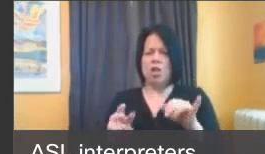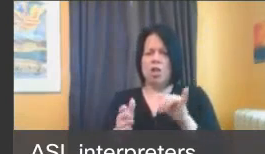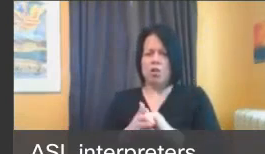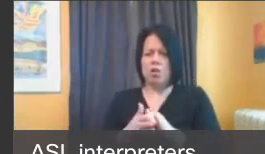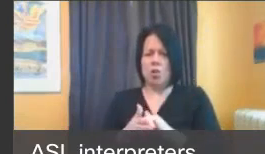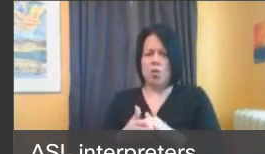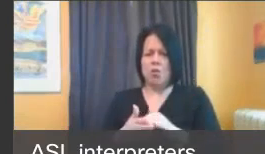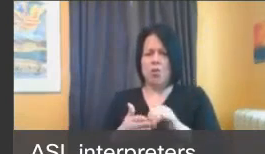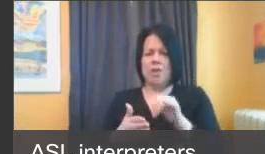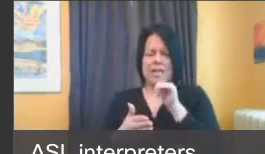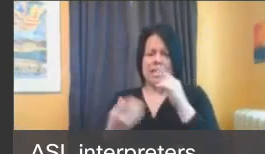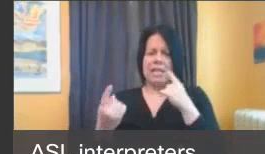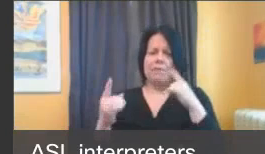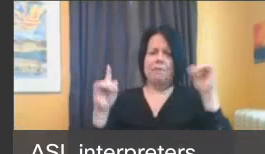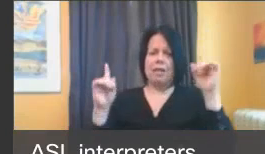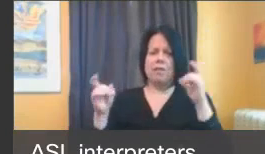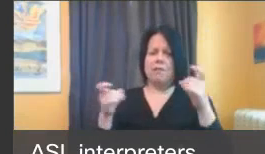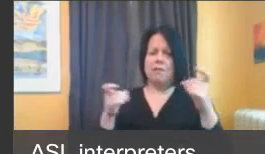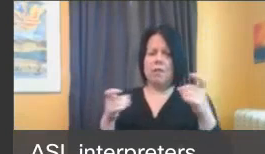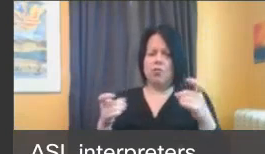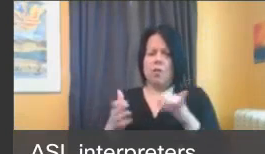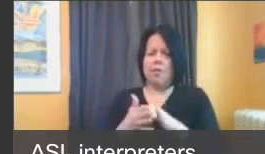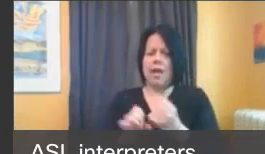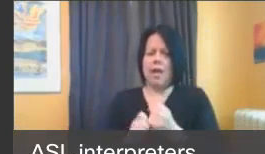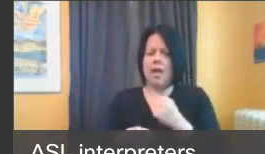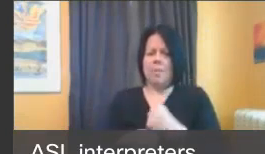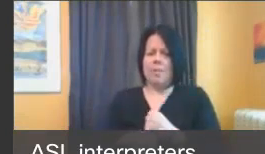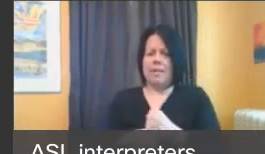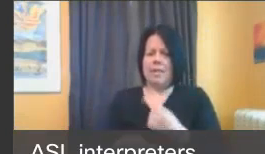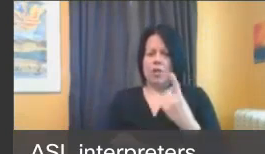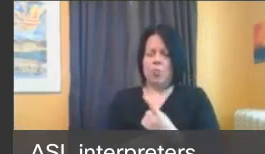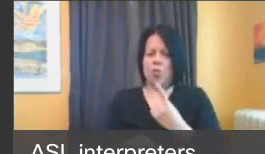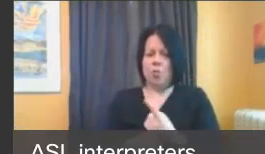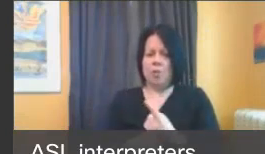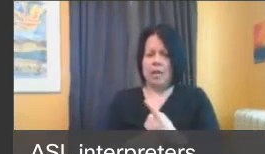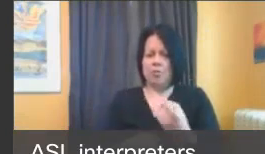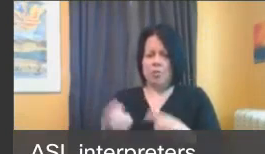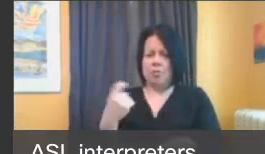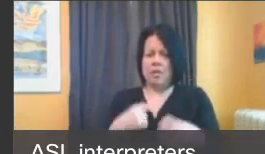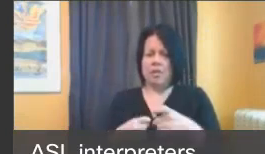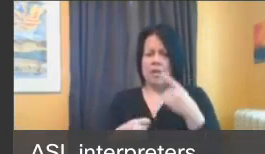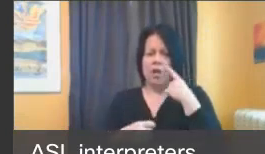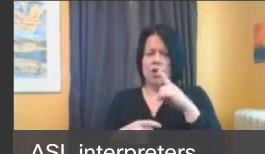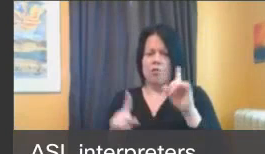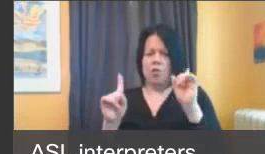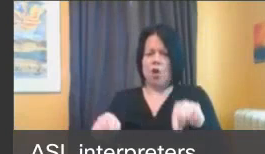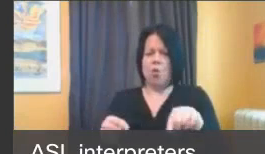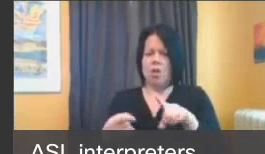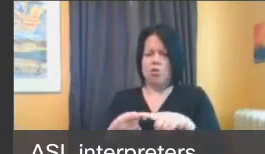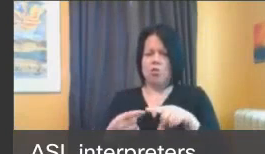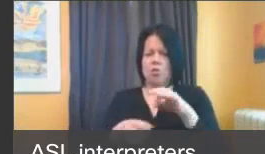is an effective control that makes it a suitable replacement for having to vote at a